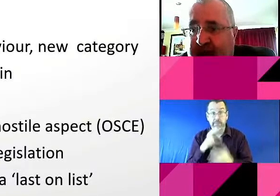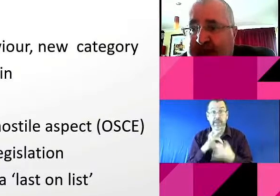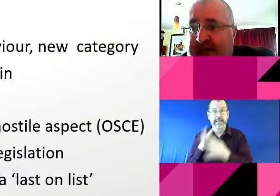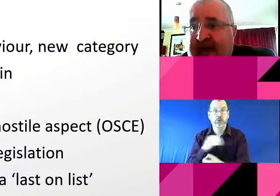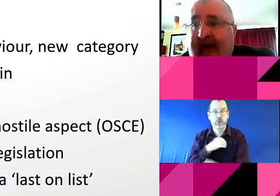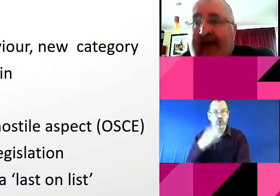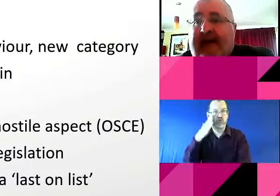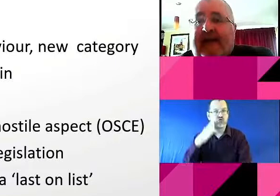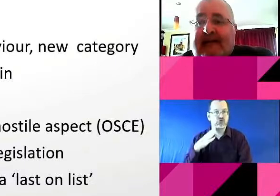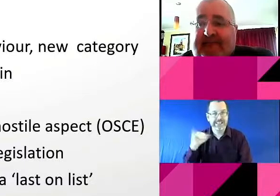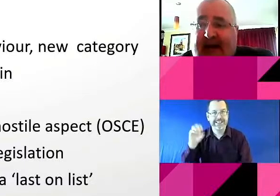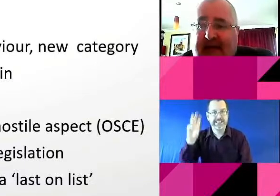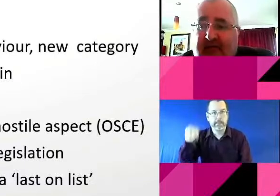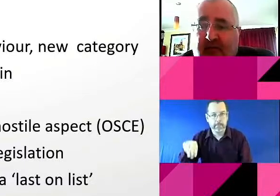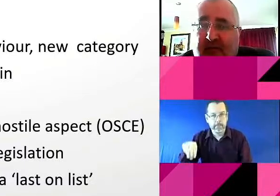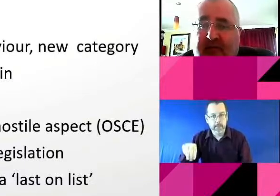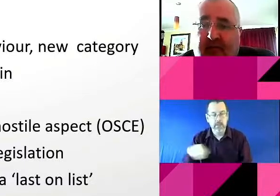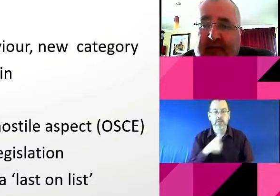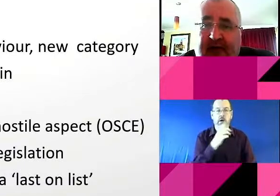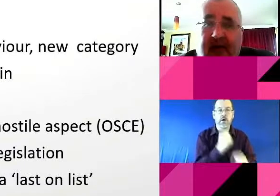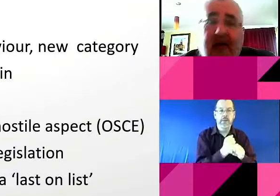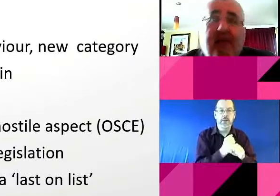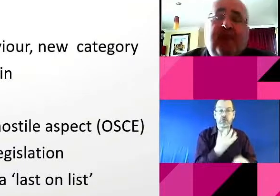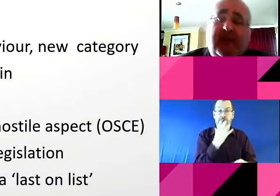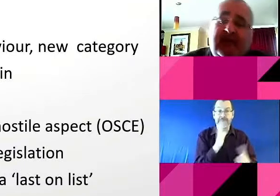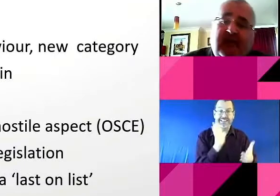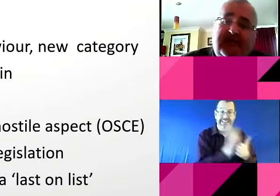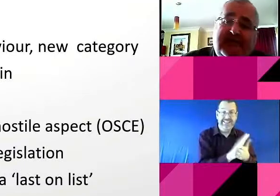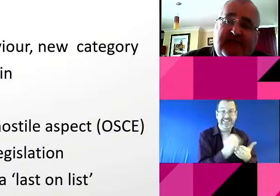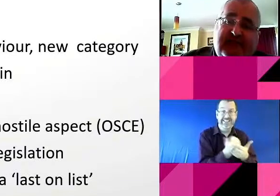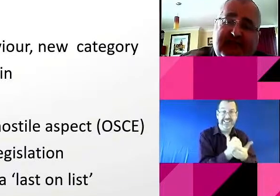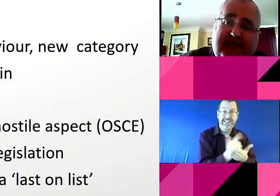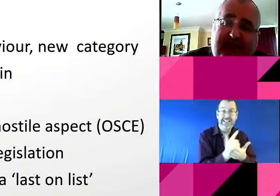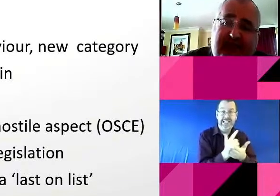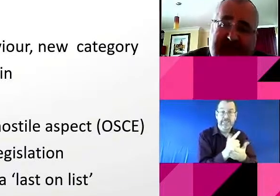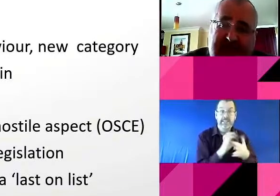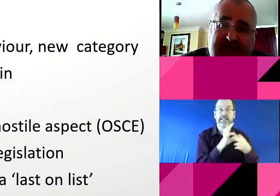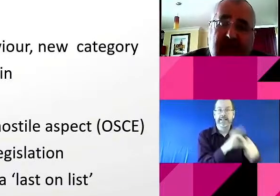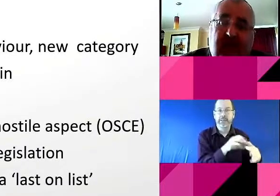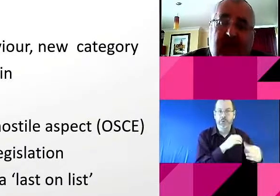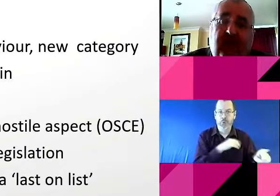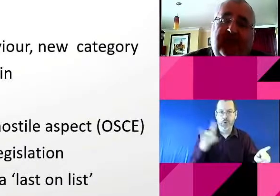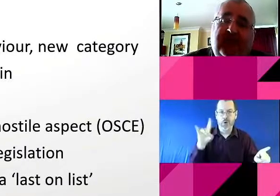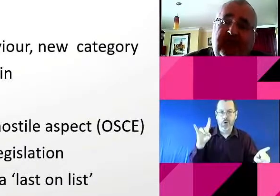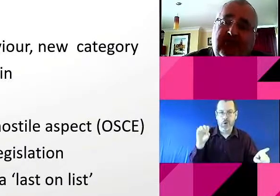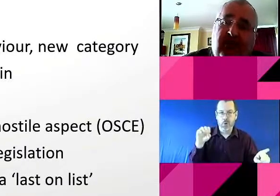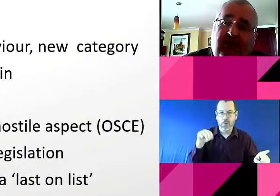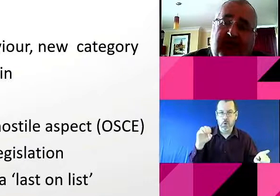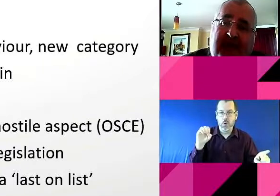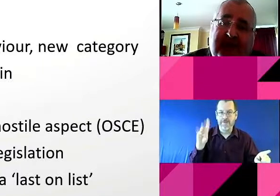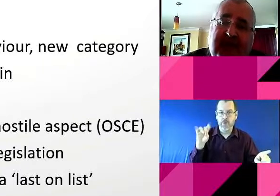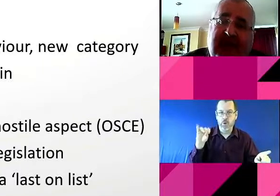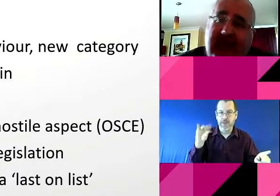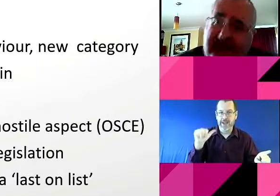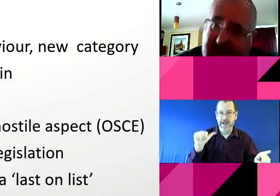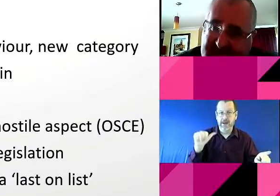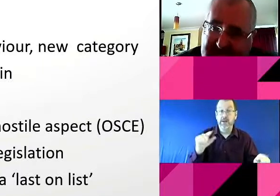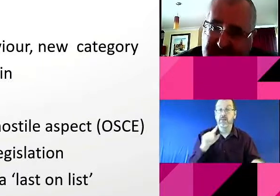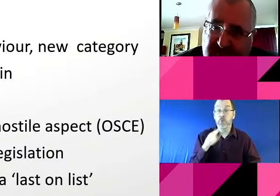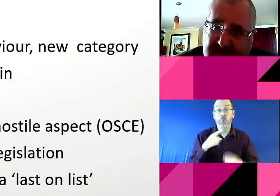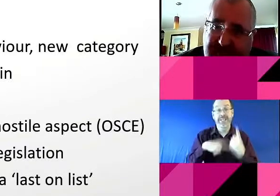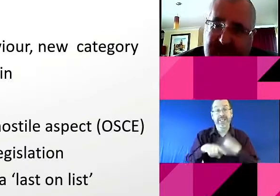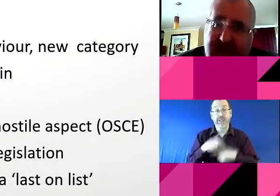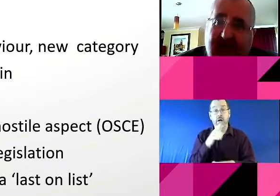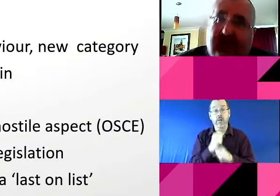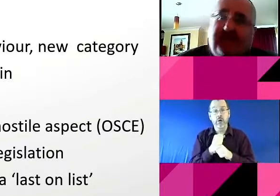homophobic crime and it links back to homophobia. But when it comes to disability, we don't talk about